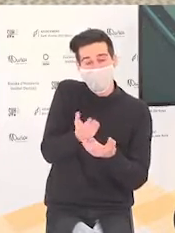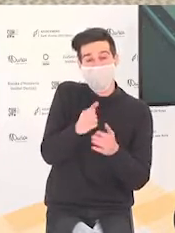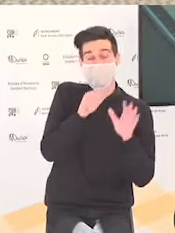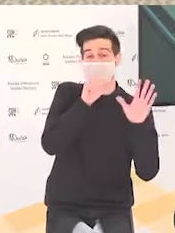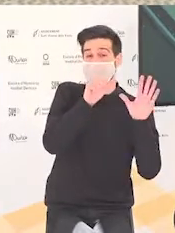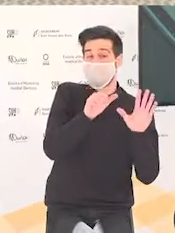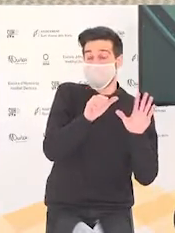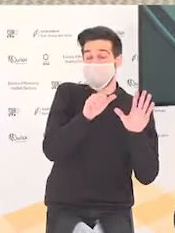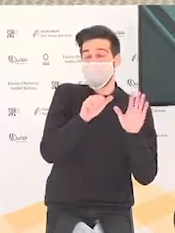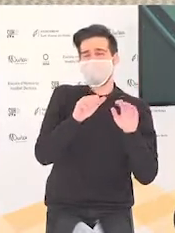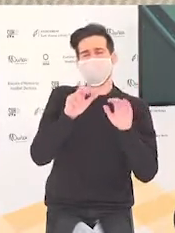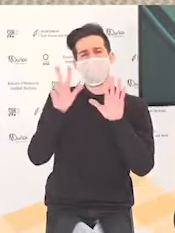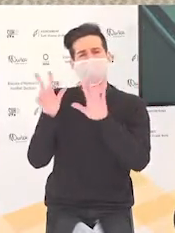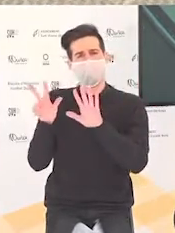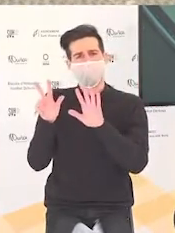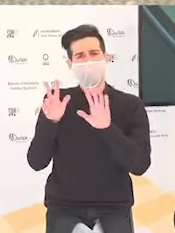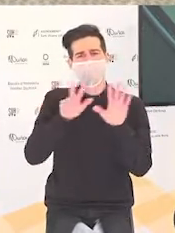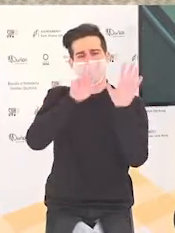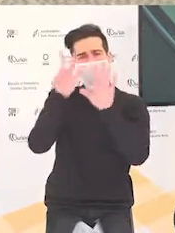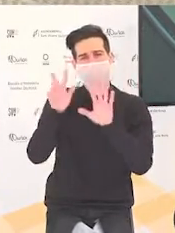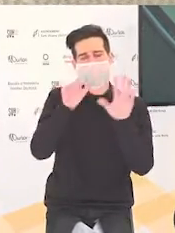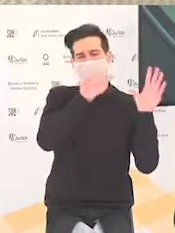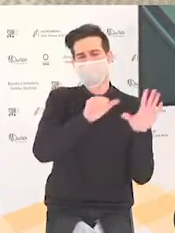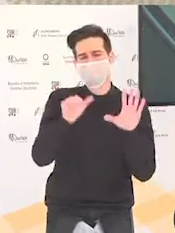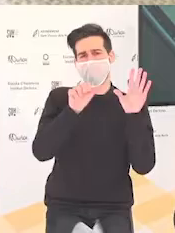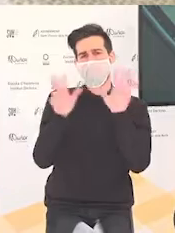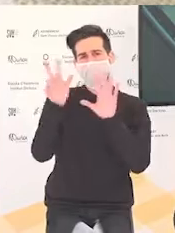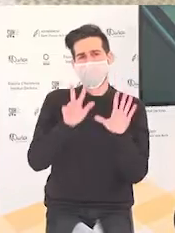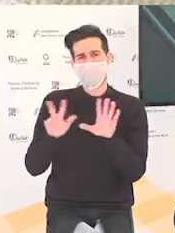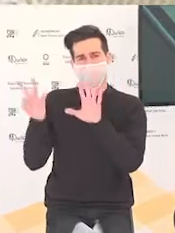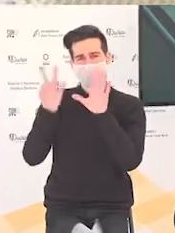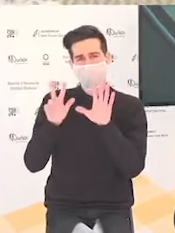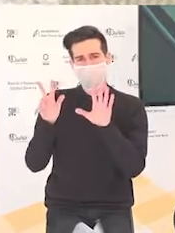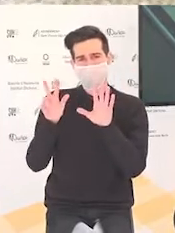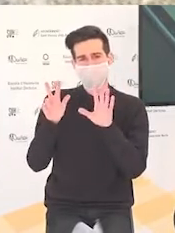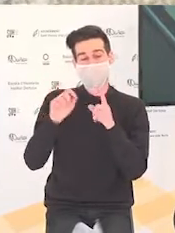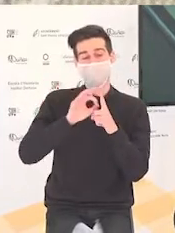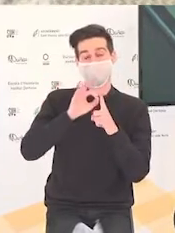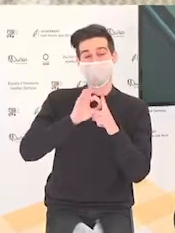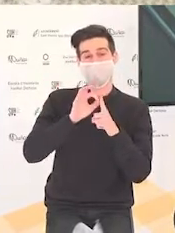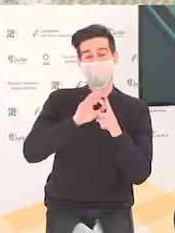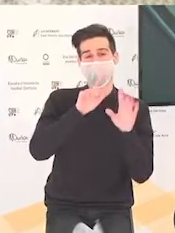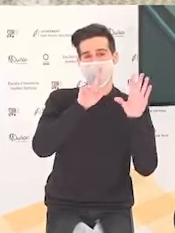8 horas. Could you repeat the degrees? 70 degrees. A 70 grados.